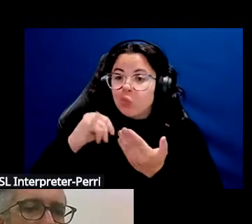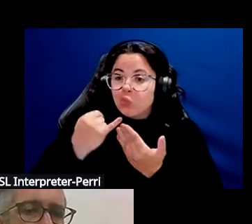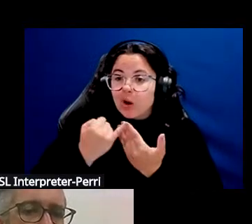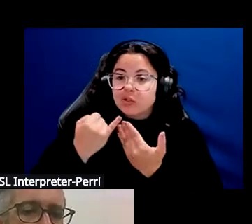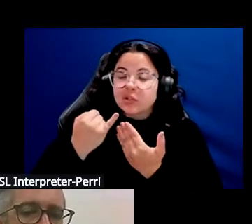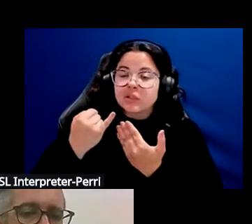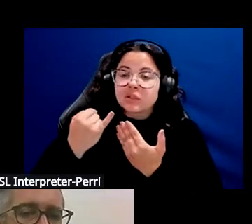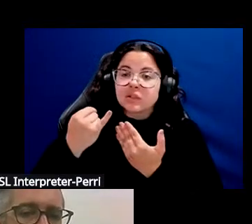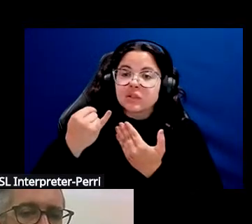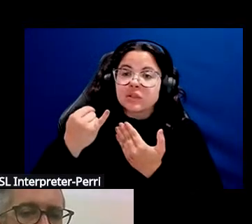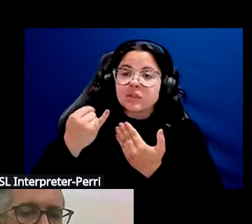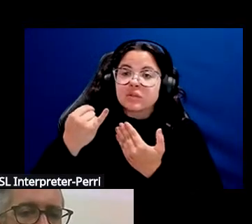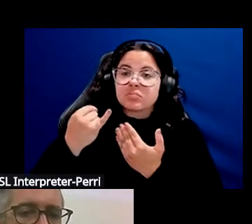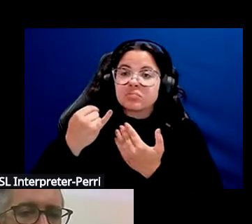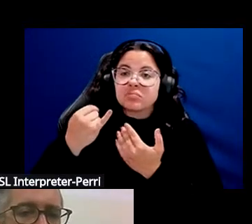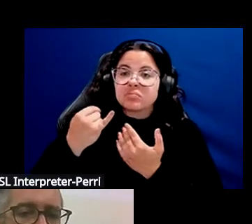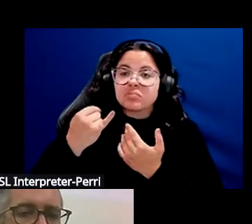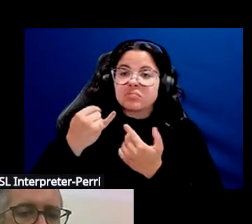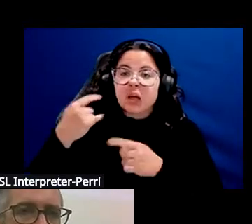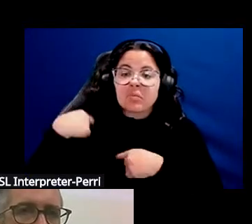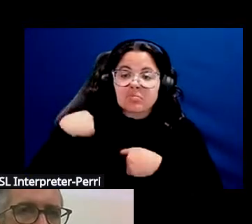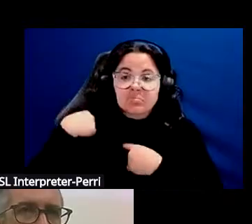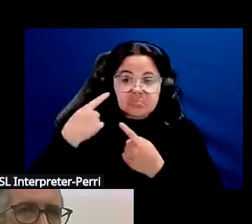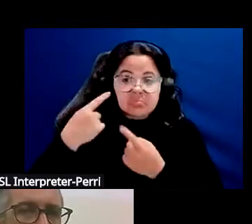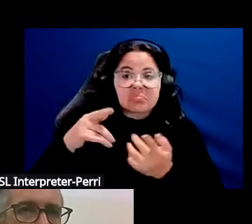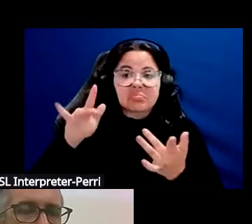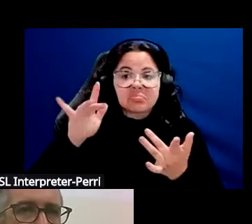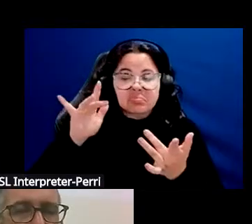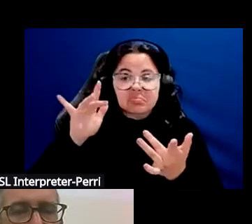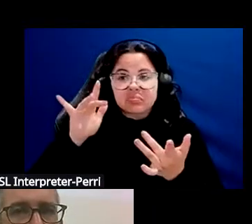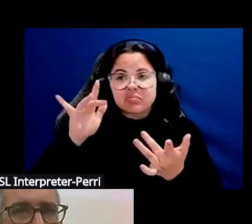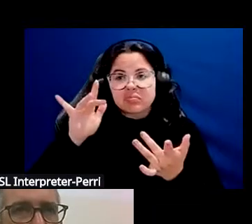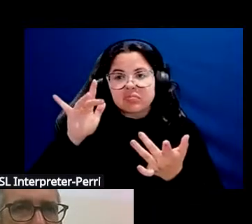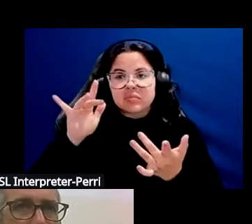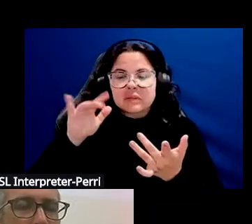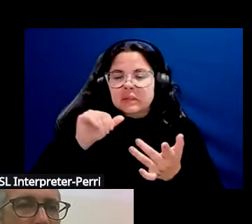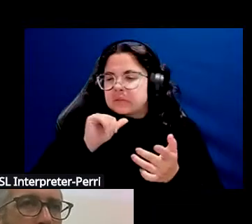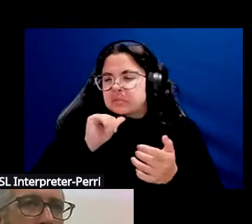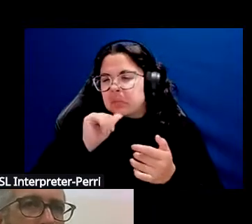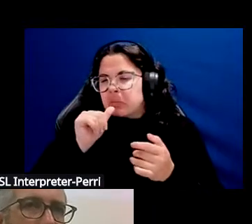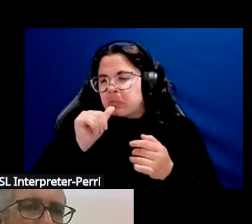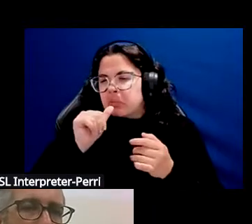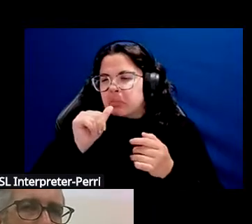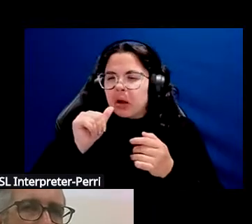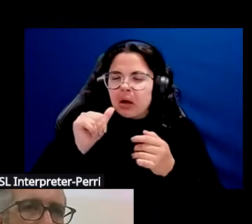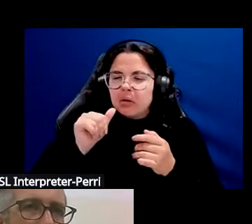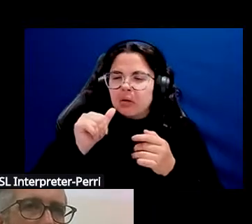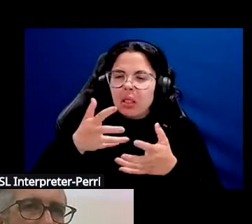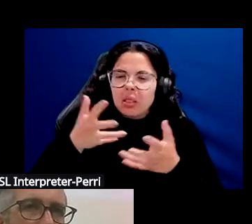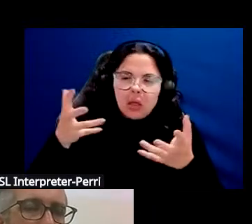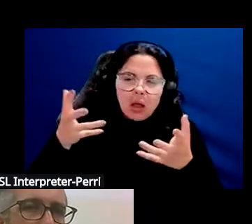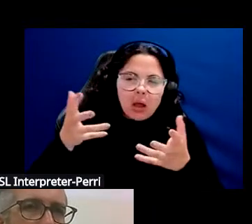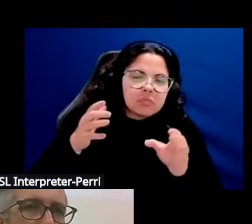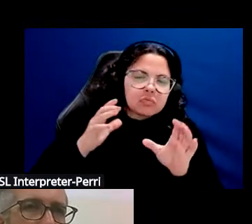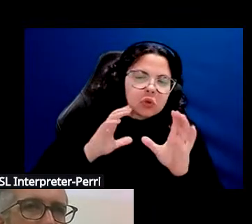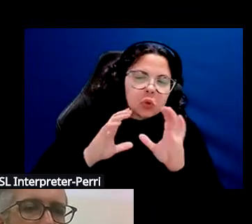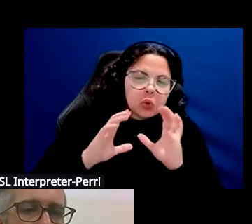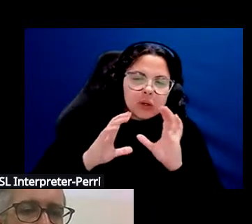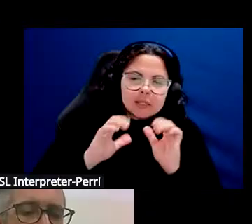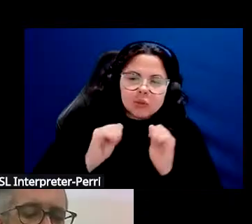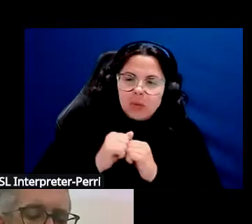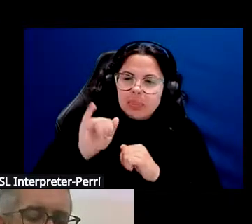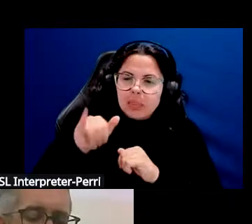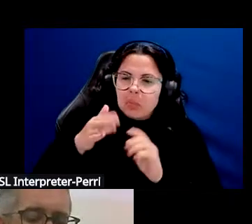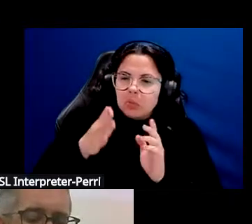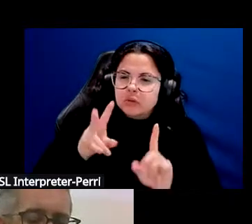the Corner. I've been in consistent but not super extensive communication with the applicant,